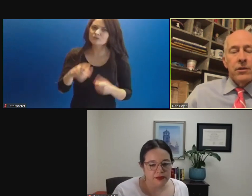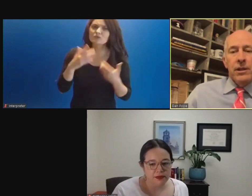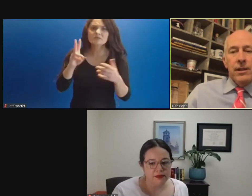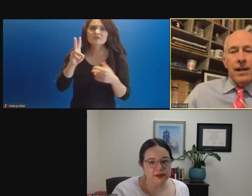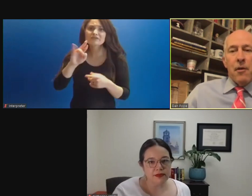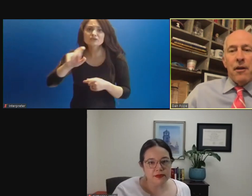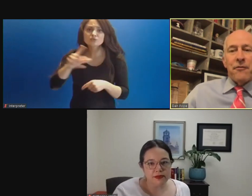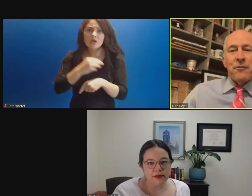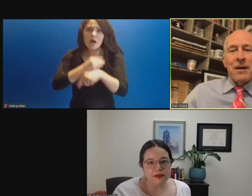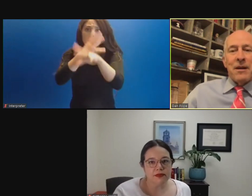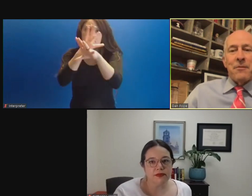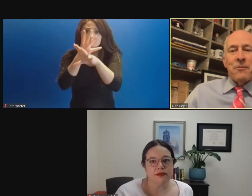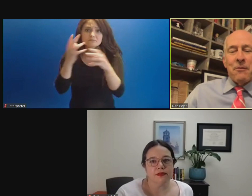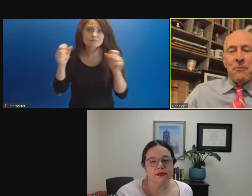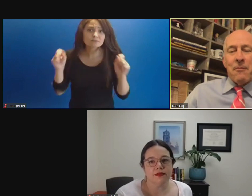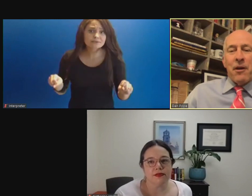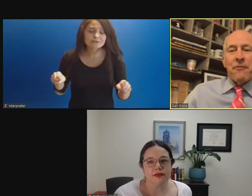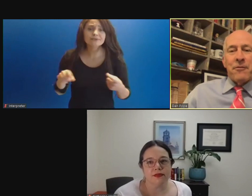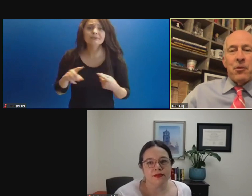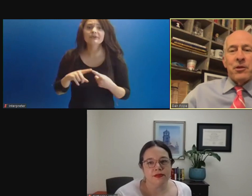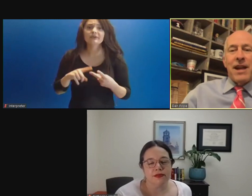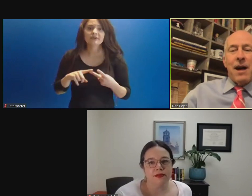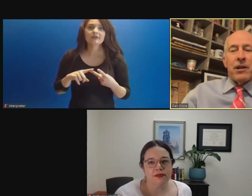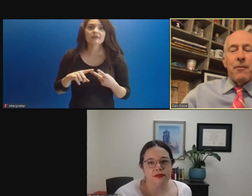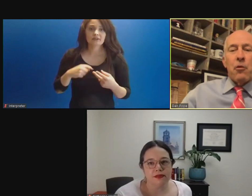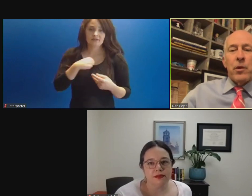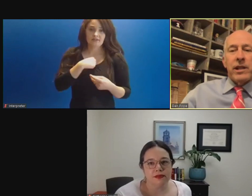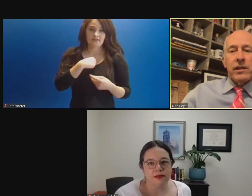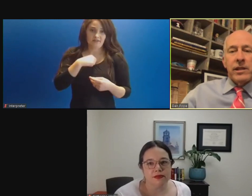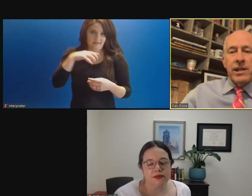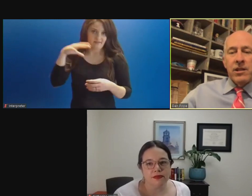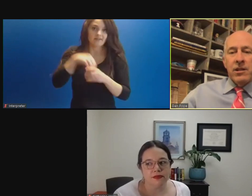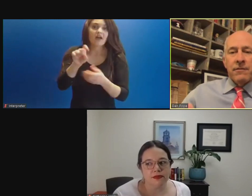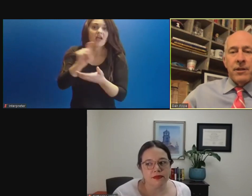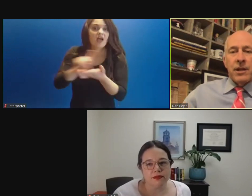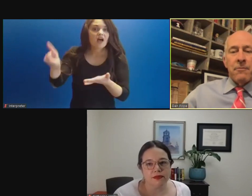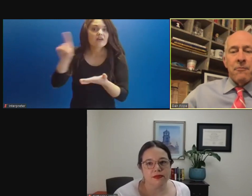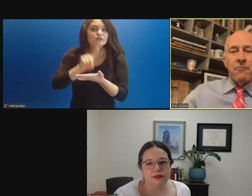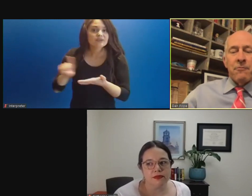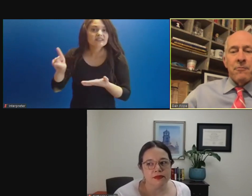Easter. I'm on what's now become a weekly